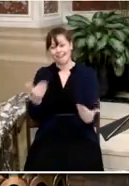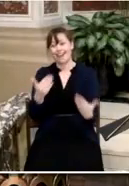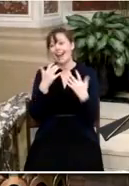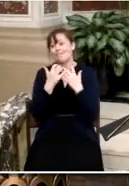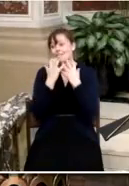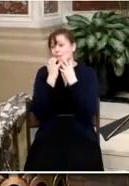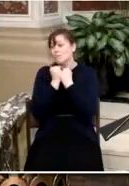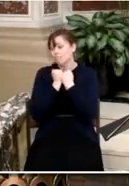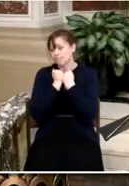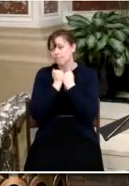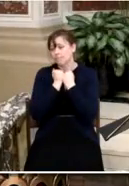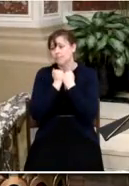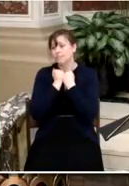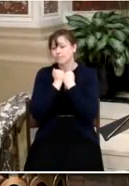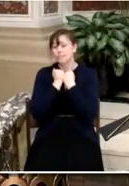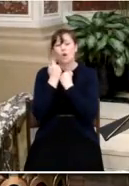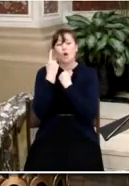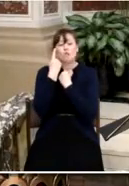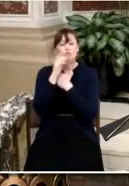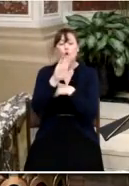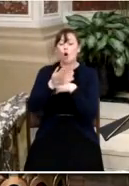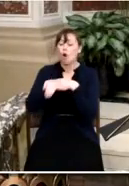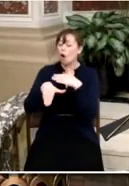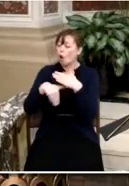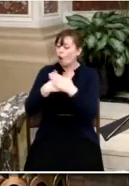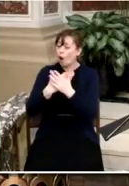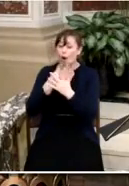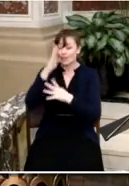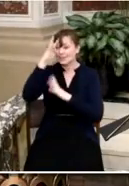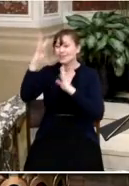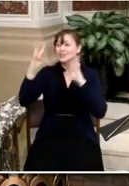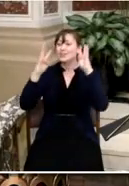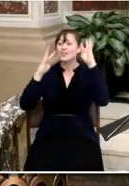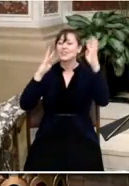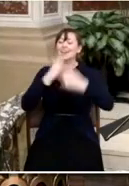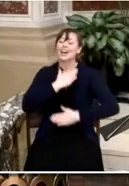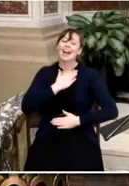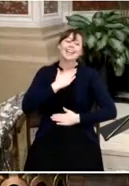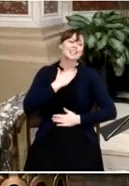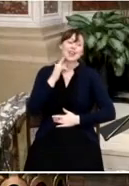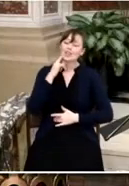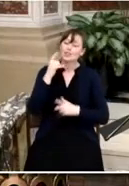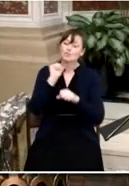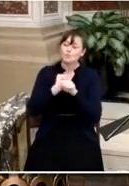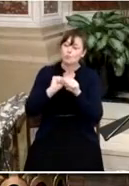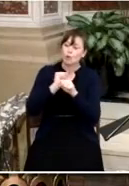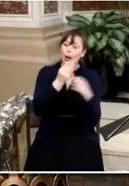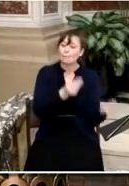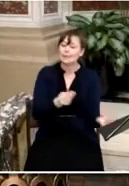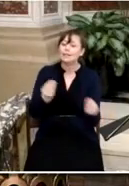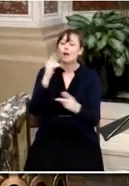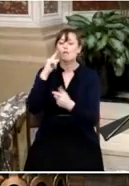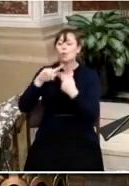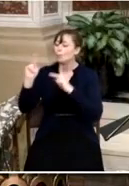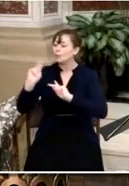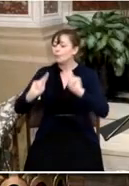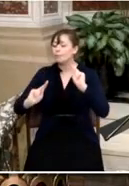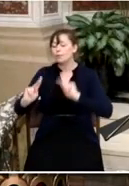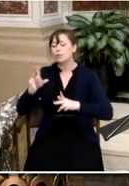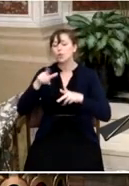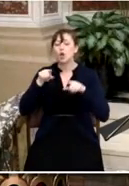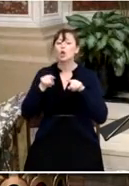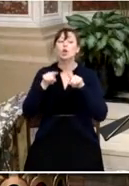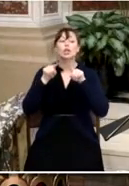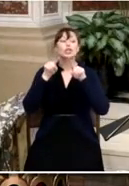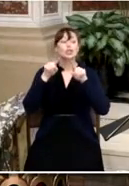heart for all of your creative, generous ministry to our people during this